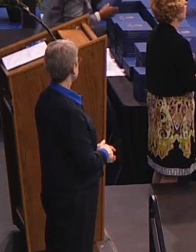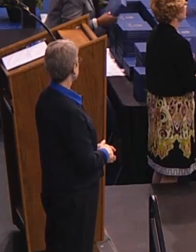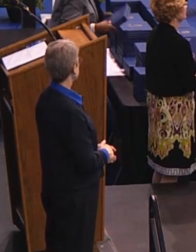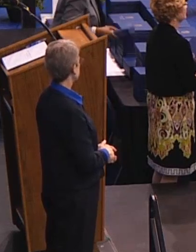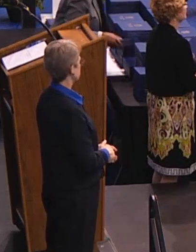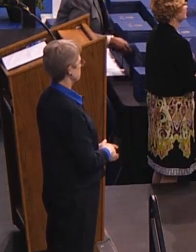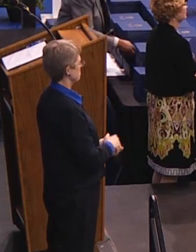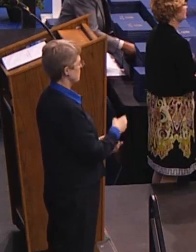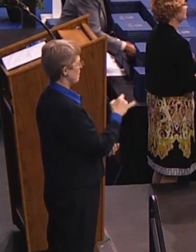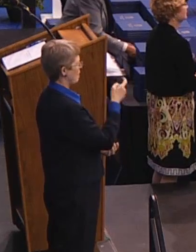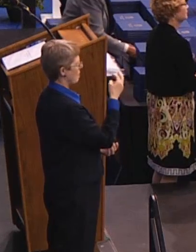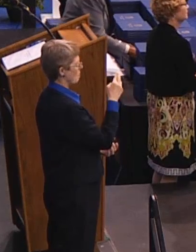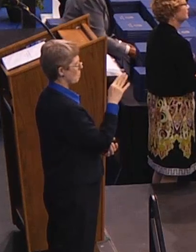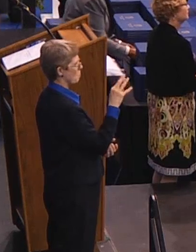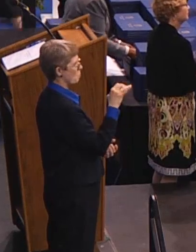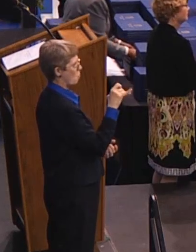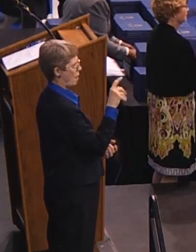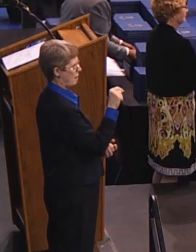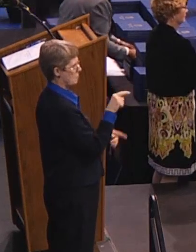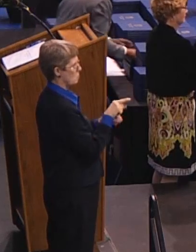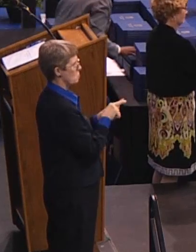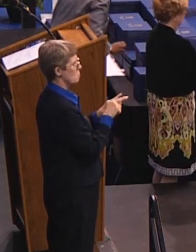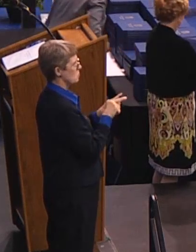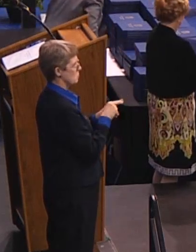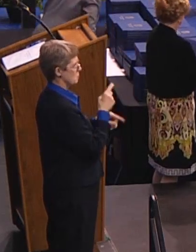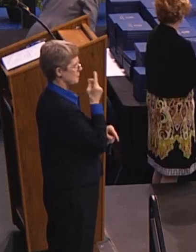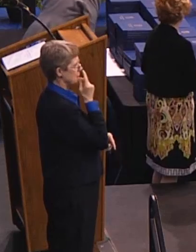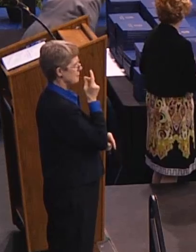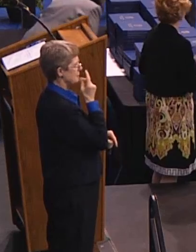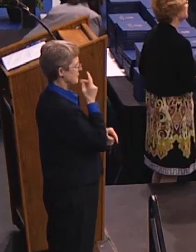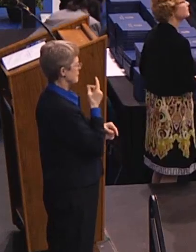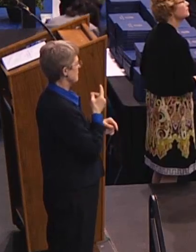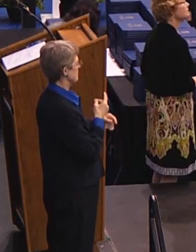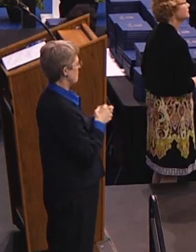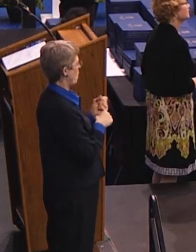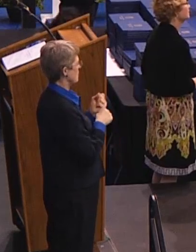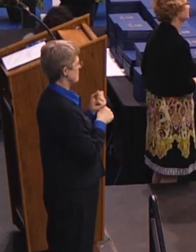Heather L. Bryant, dental assisting, cum laude.